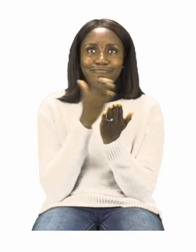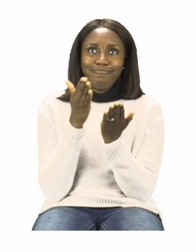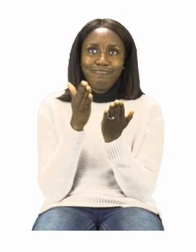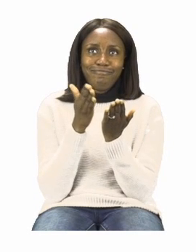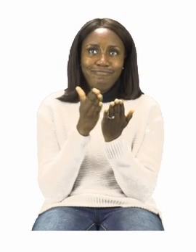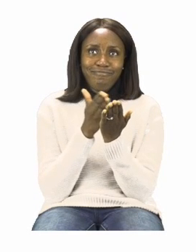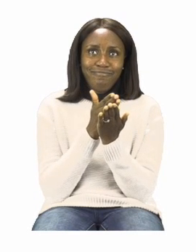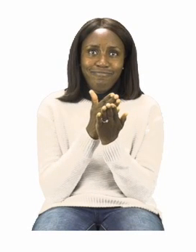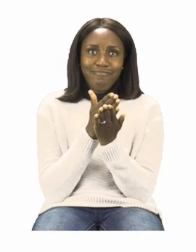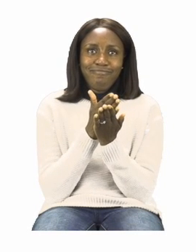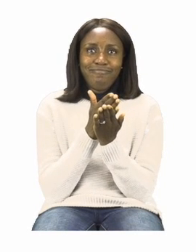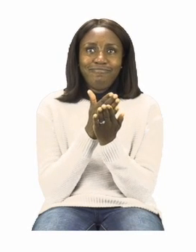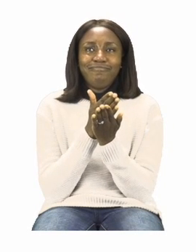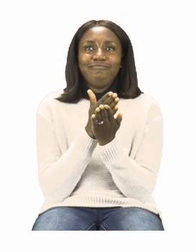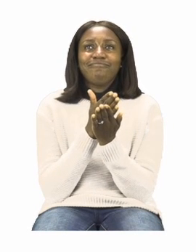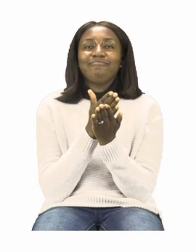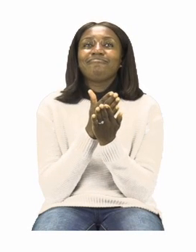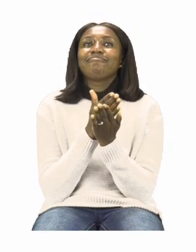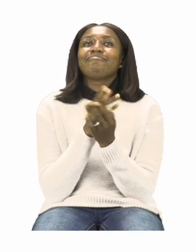to turn to page